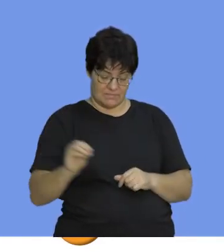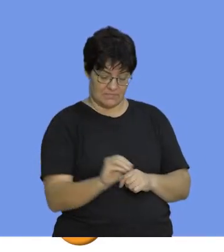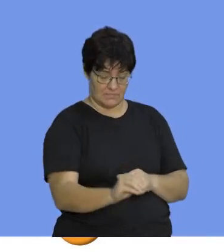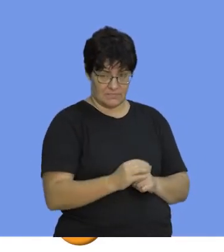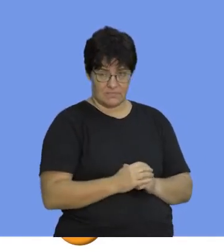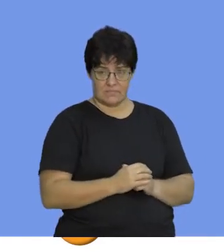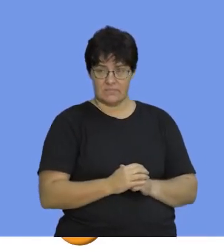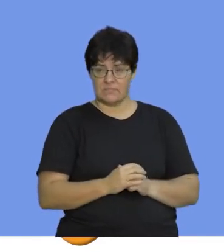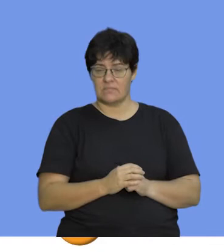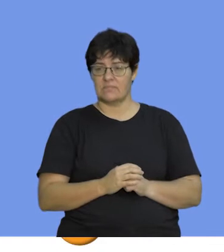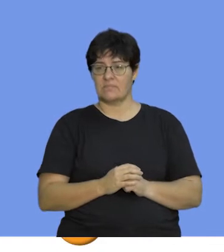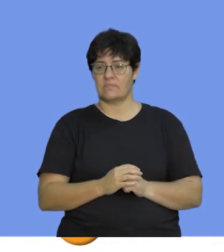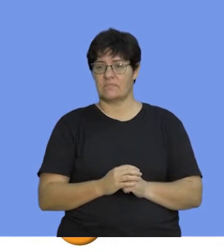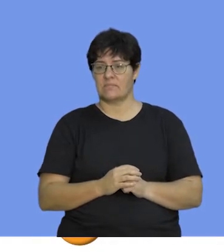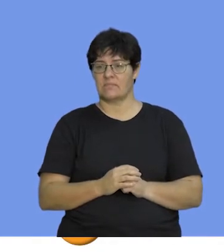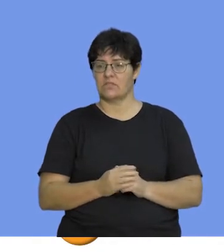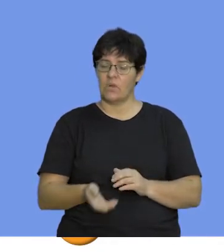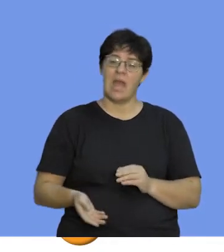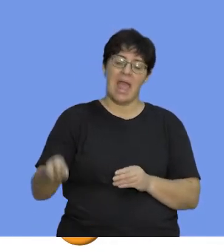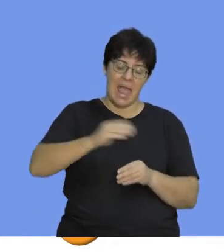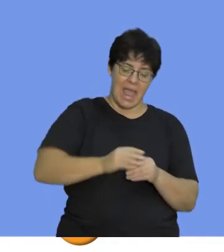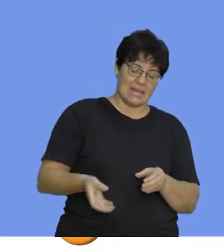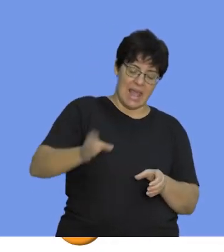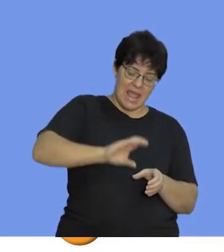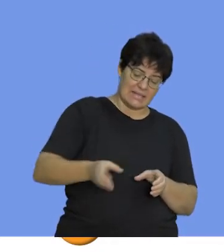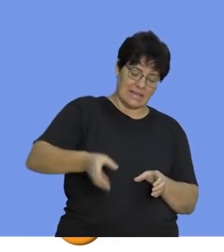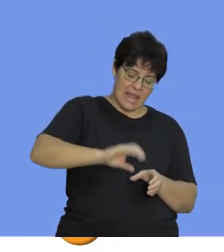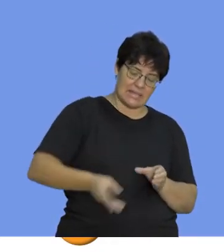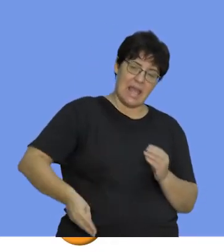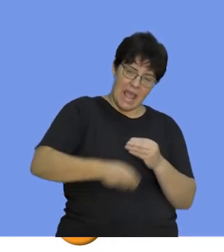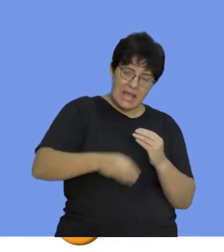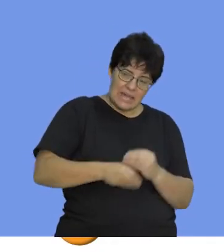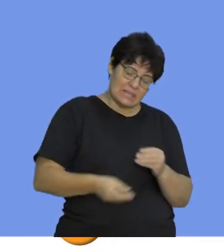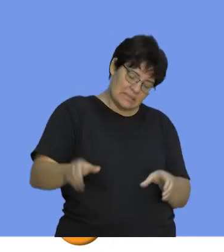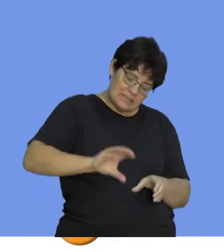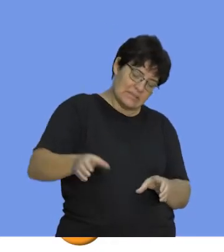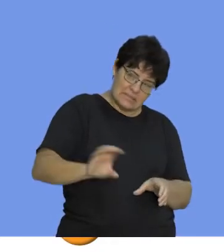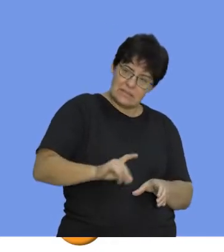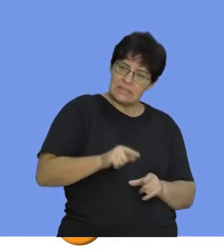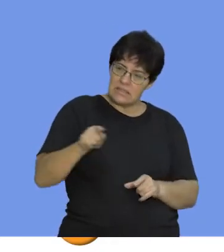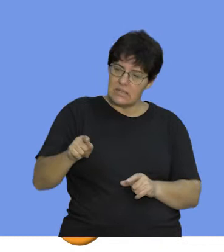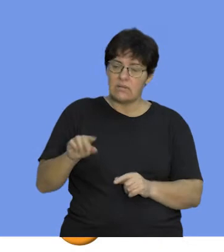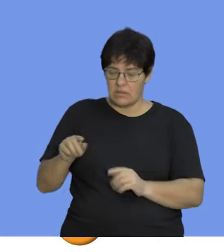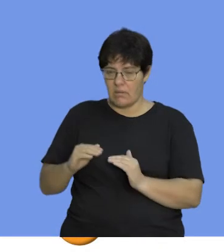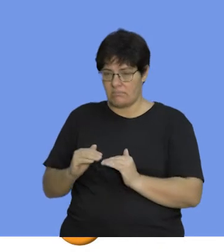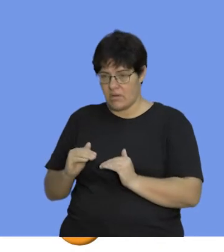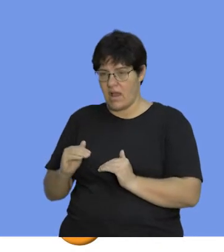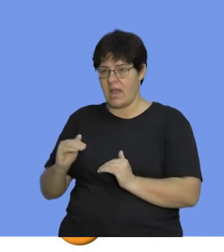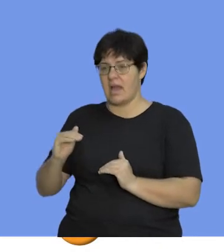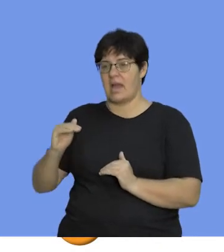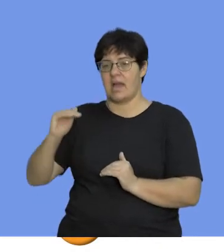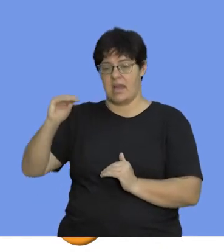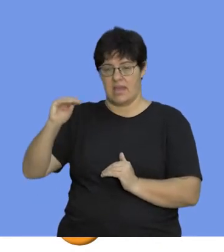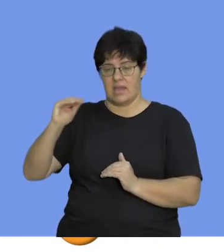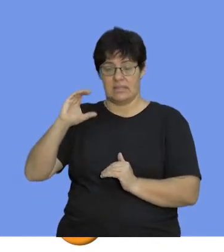also to realize that if we keep on adding the drink mix, what is happening to the concentration? The concentration is getting higher